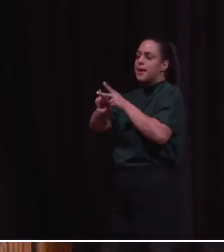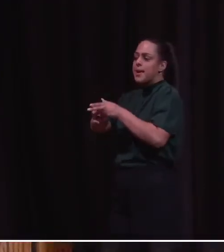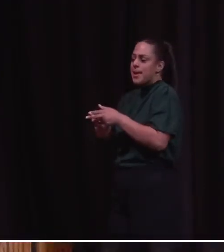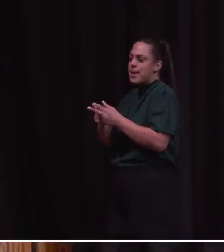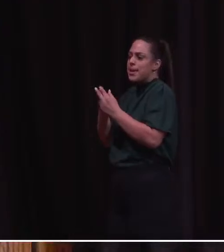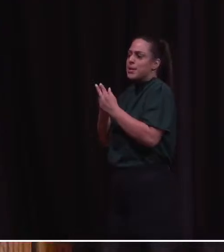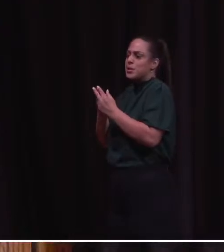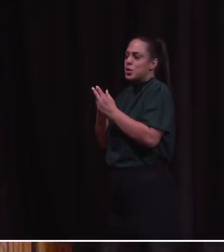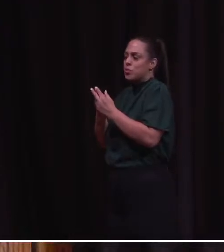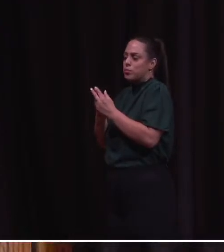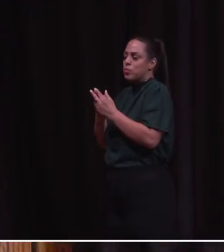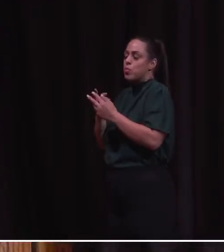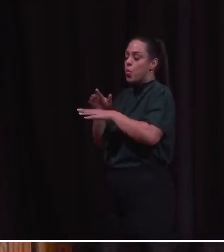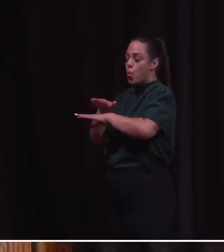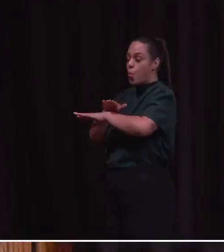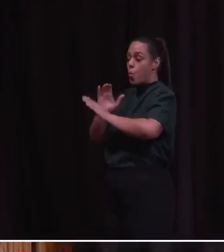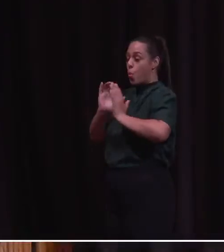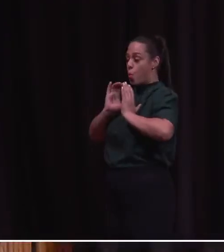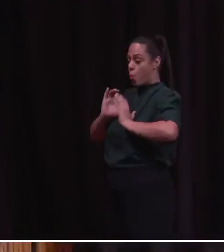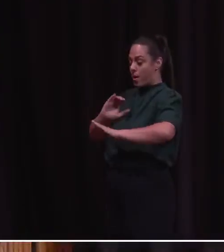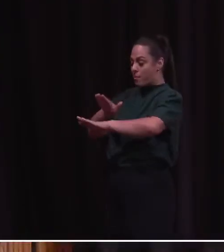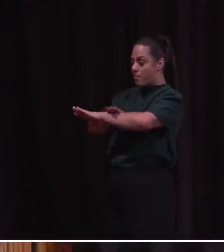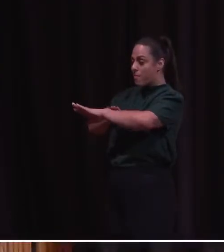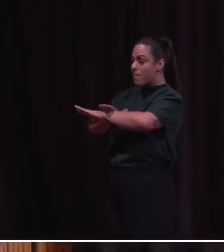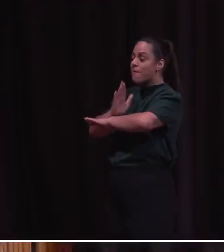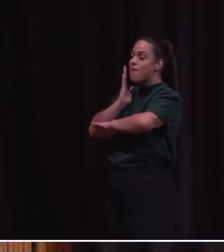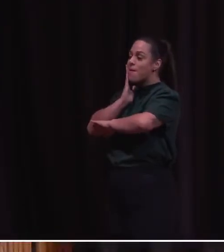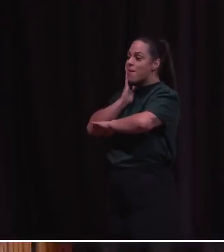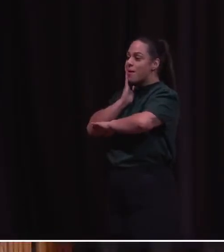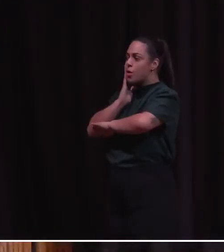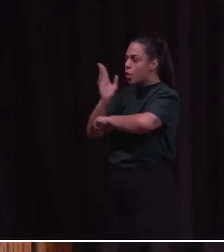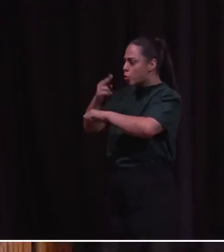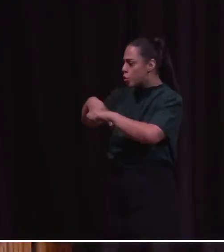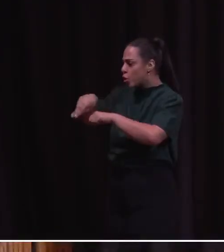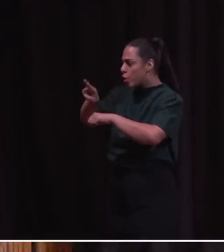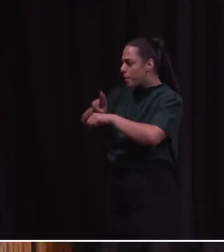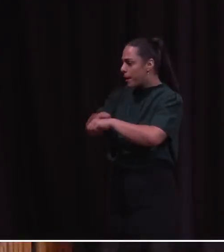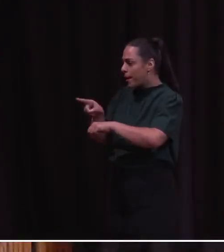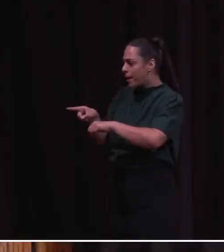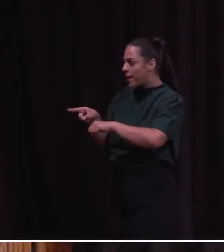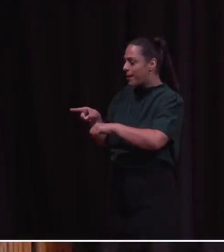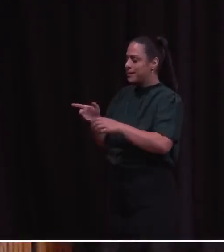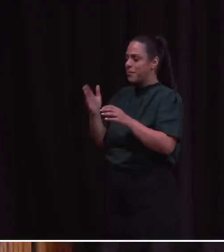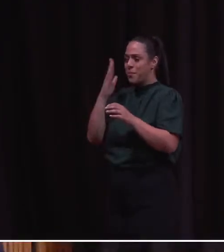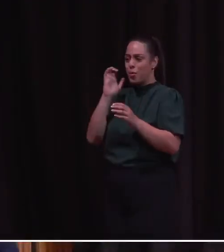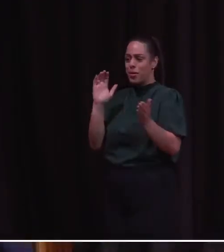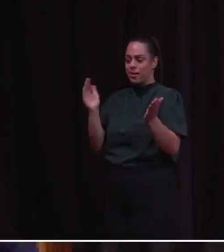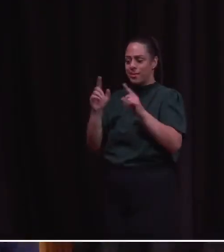normal. It shouldn't surprise us. Equally important,